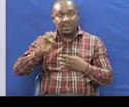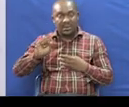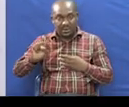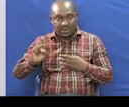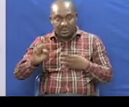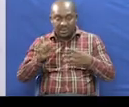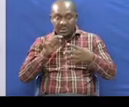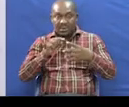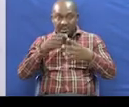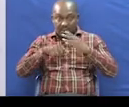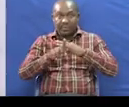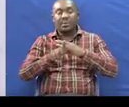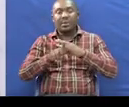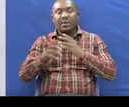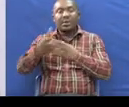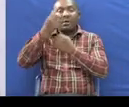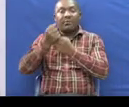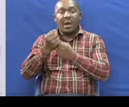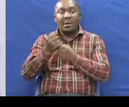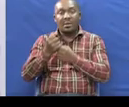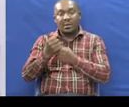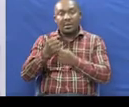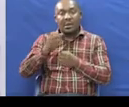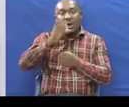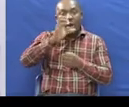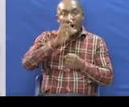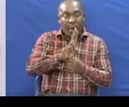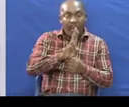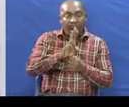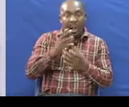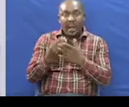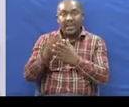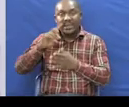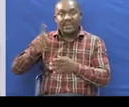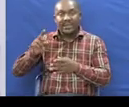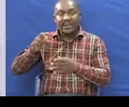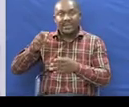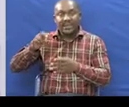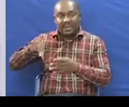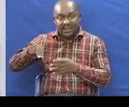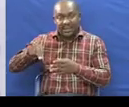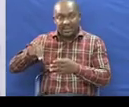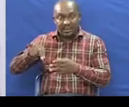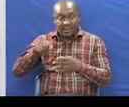and the zinc. First series. This first series consists of